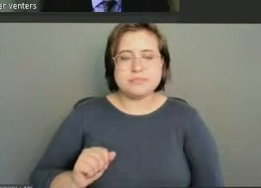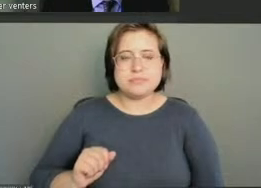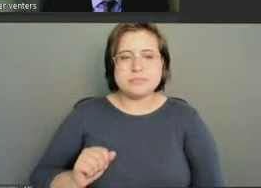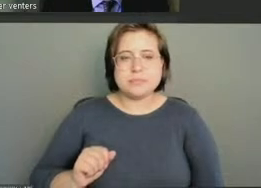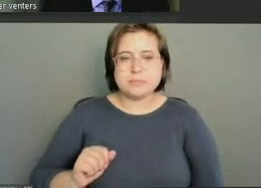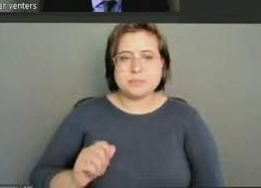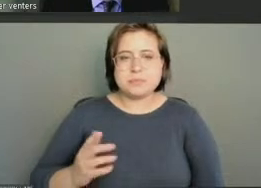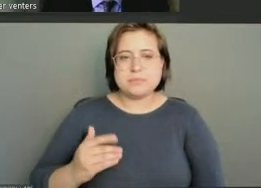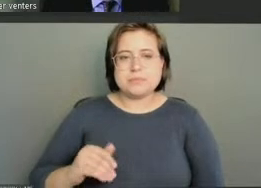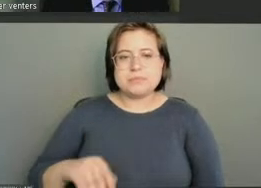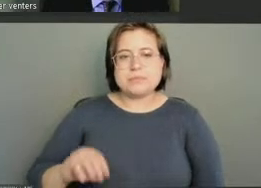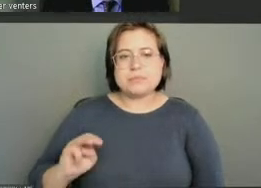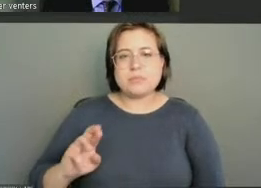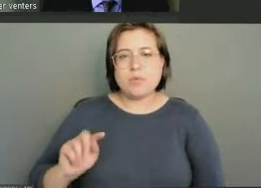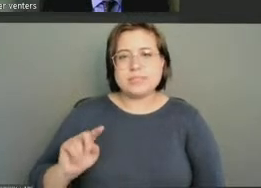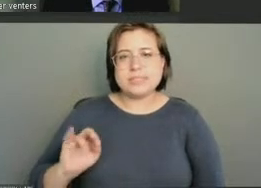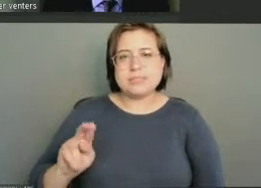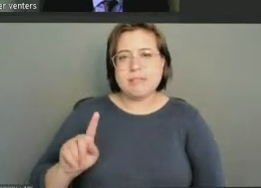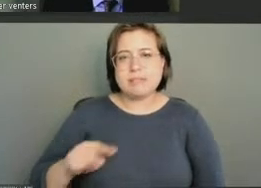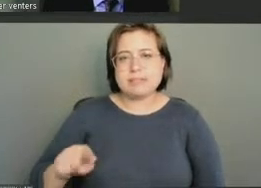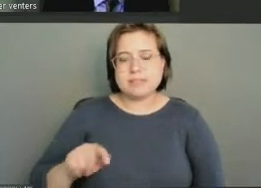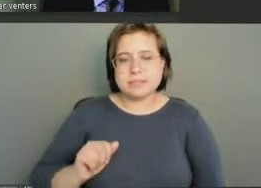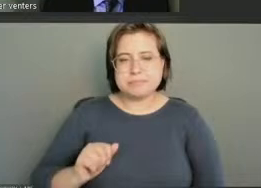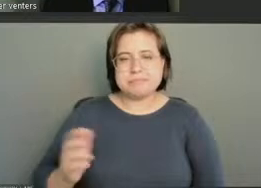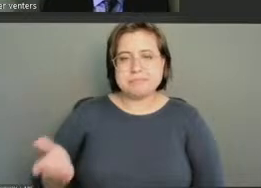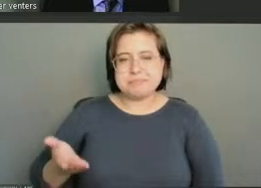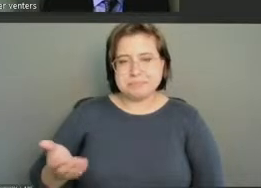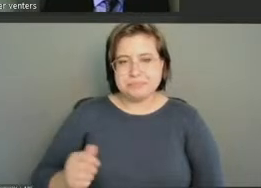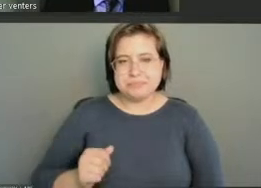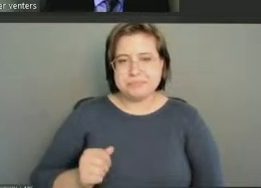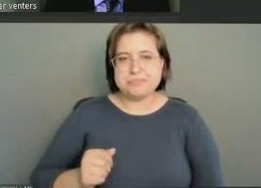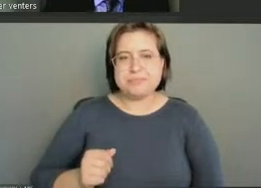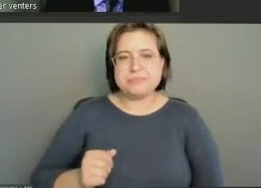Dr. Octavio Martinez. Present.